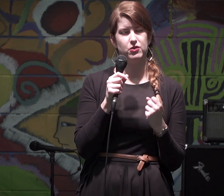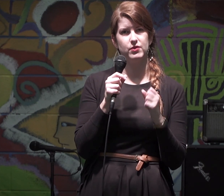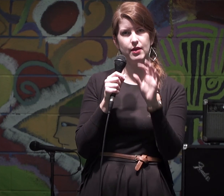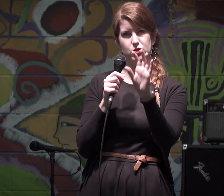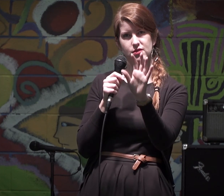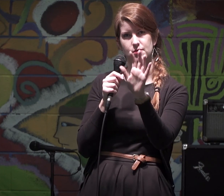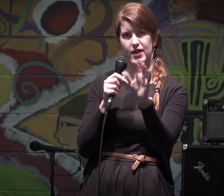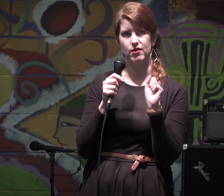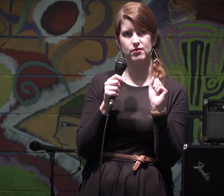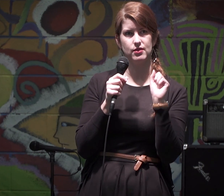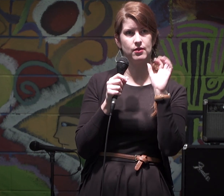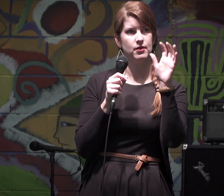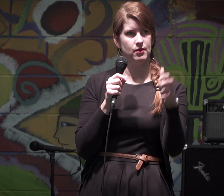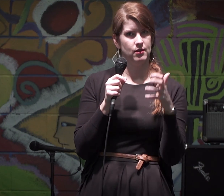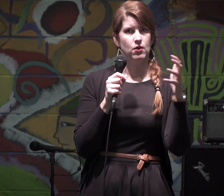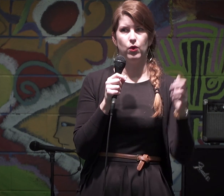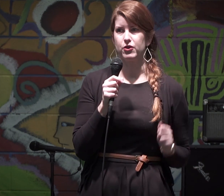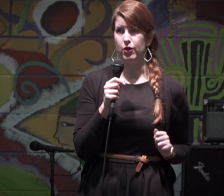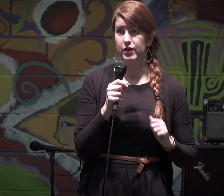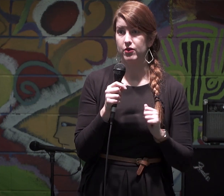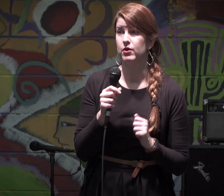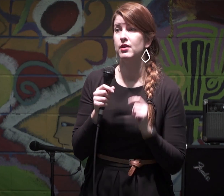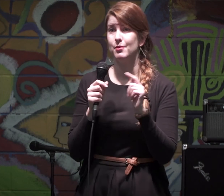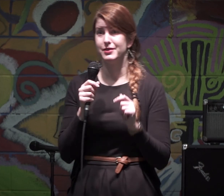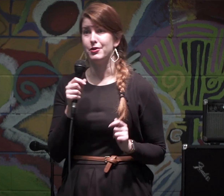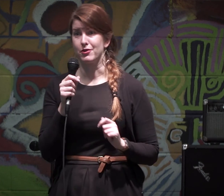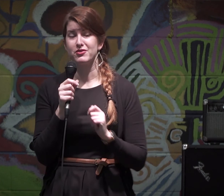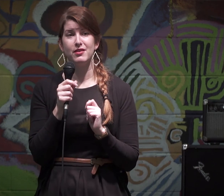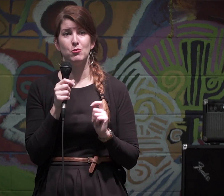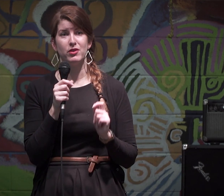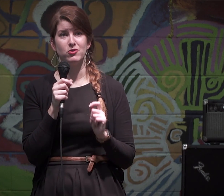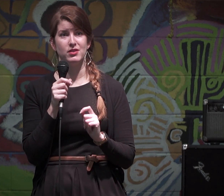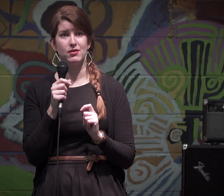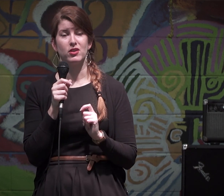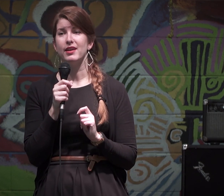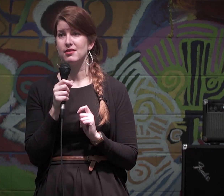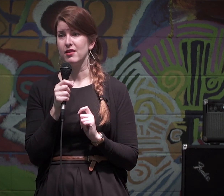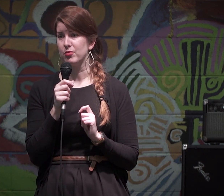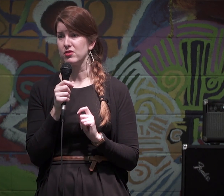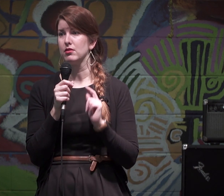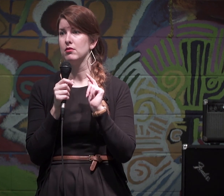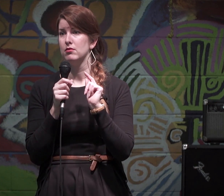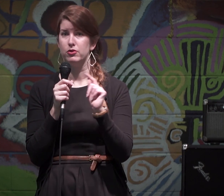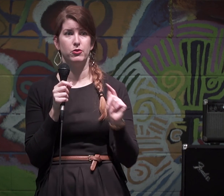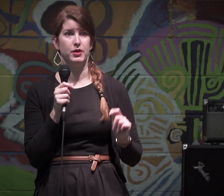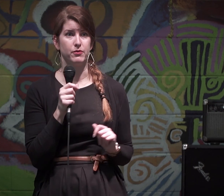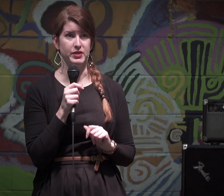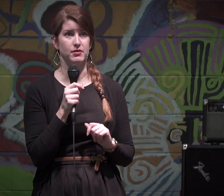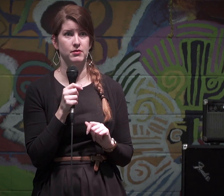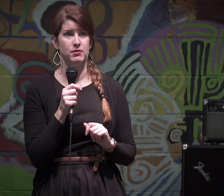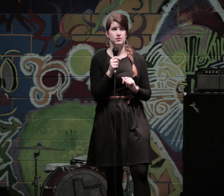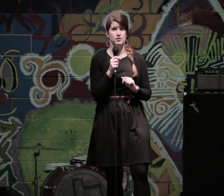very in tune with that person's background and what they're going through. Let me tell you, there's nothing more interesting than trying to ask a deaf person, do you